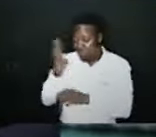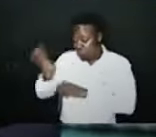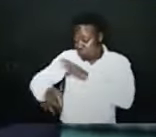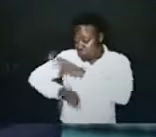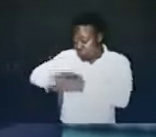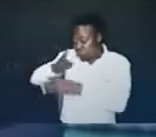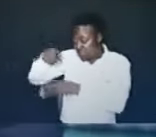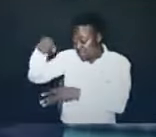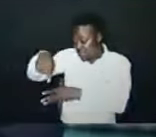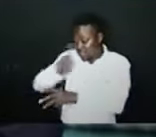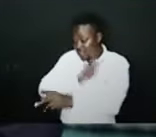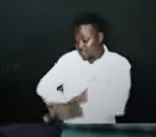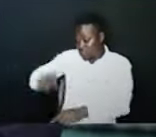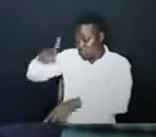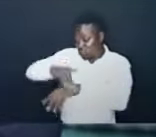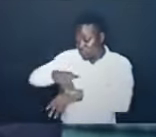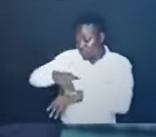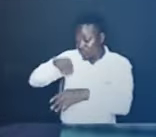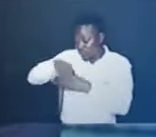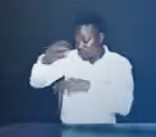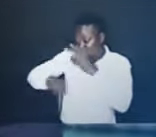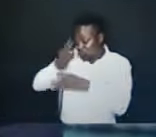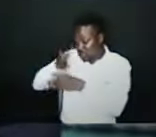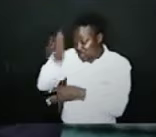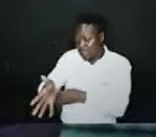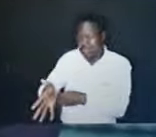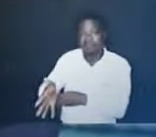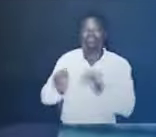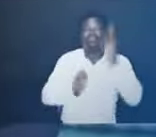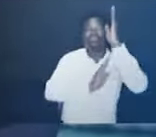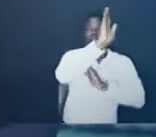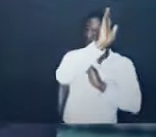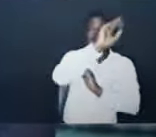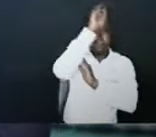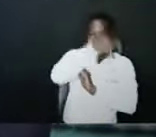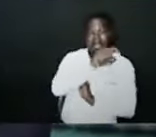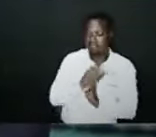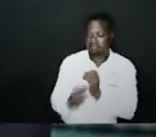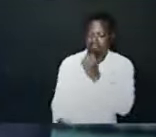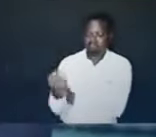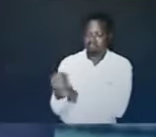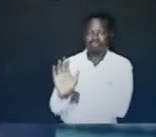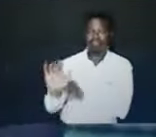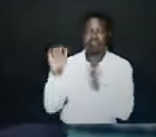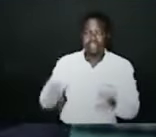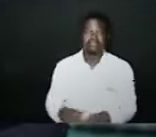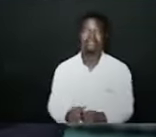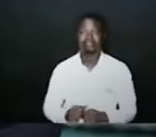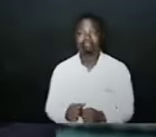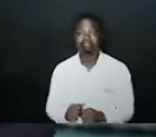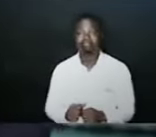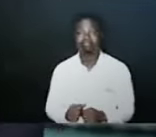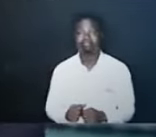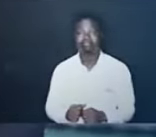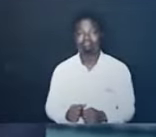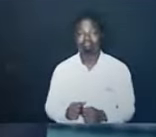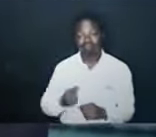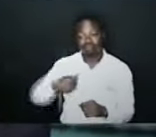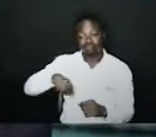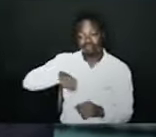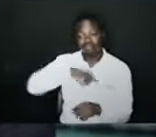the kingdom of our God. Now we are working with the end